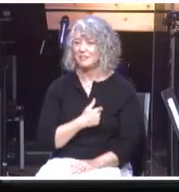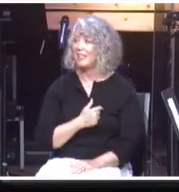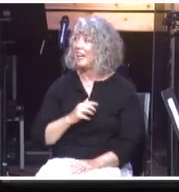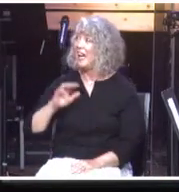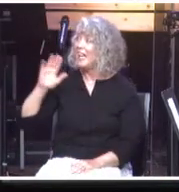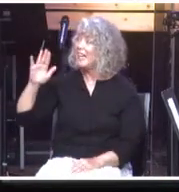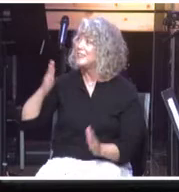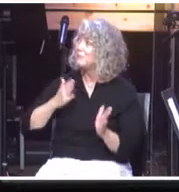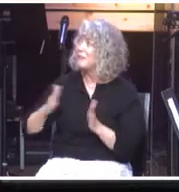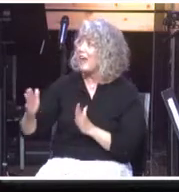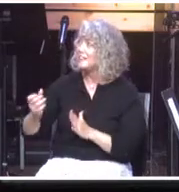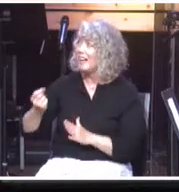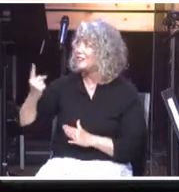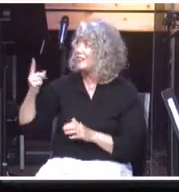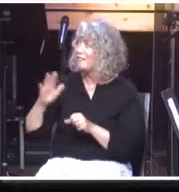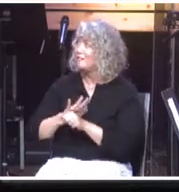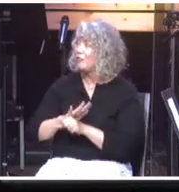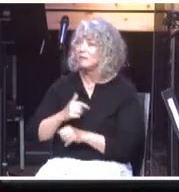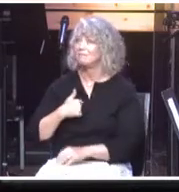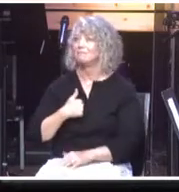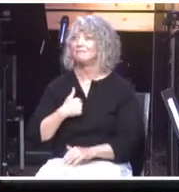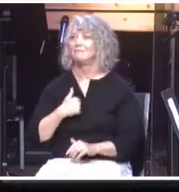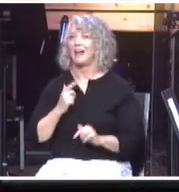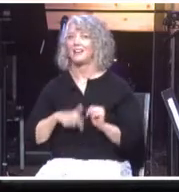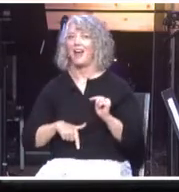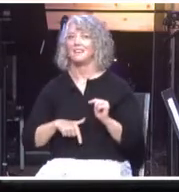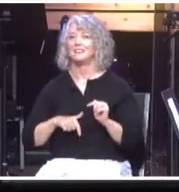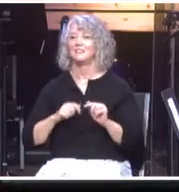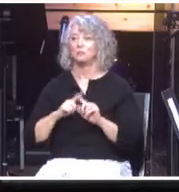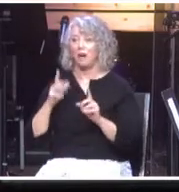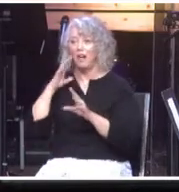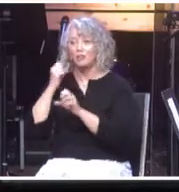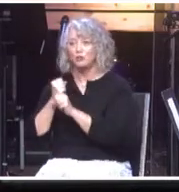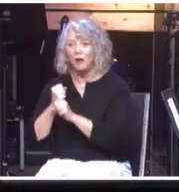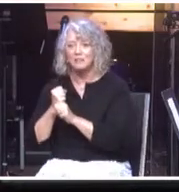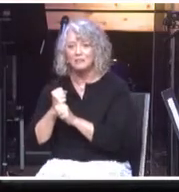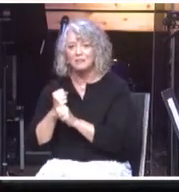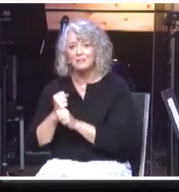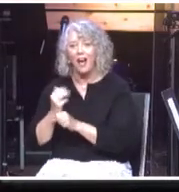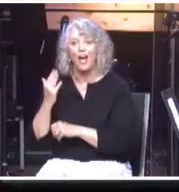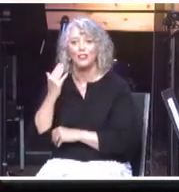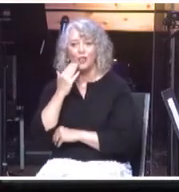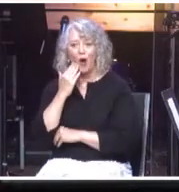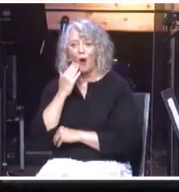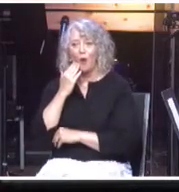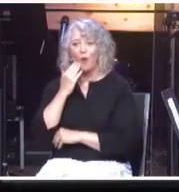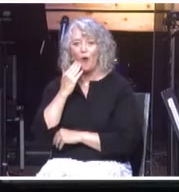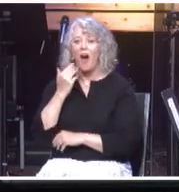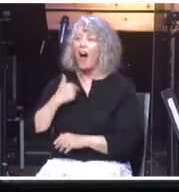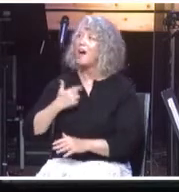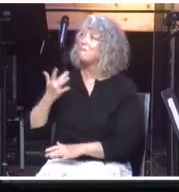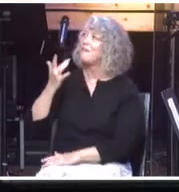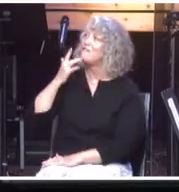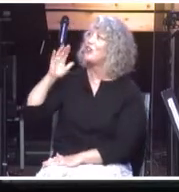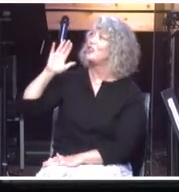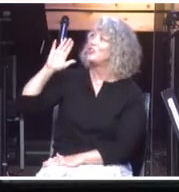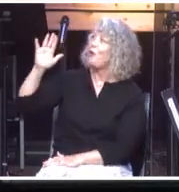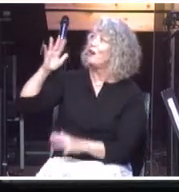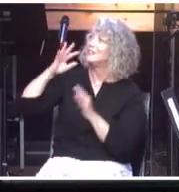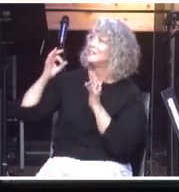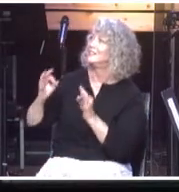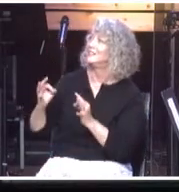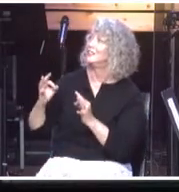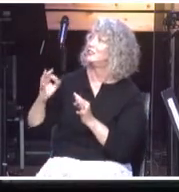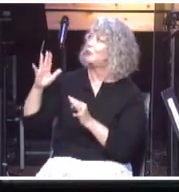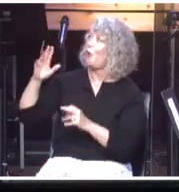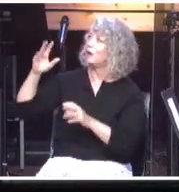and yet the point is that we can trust them, knowing that actually we prefer God's judgments, his